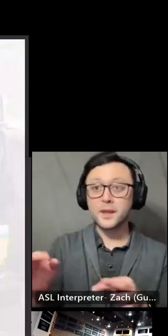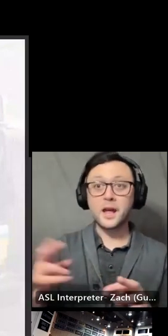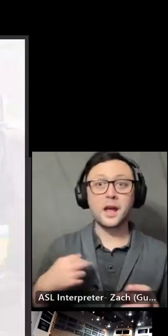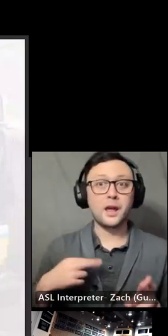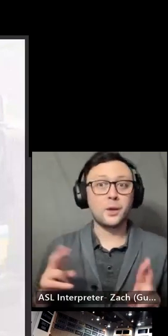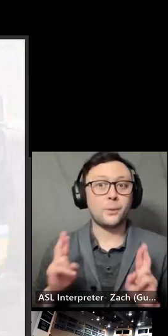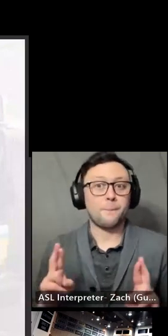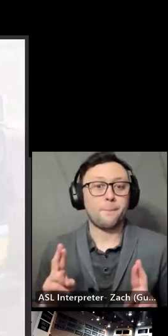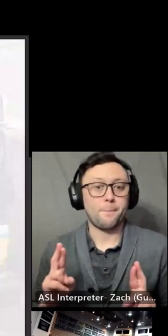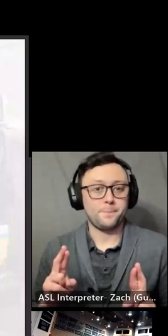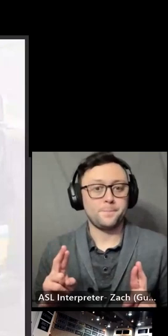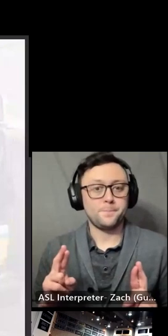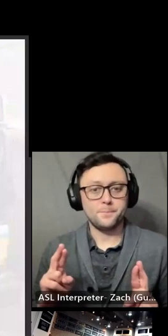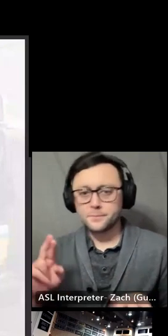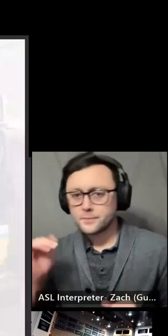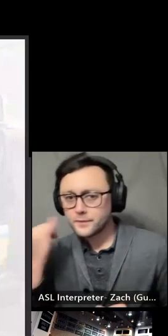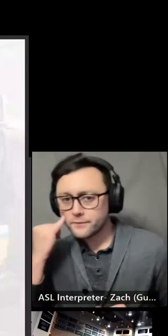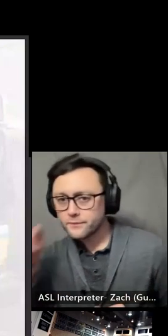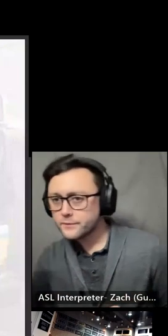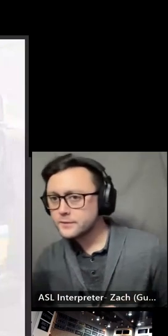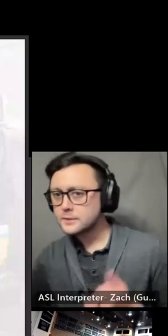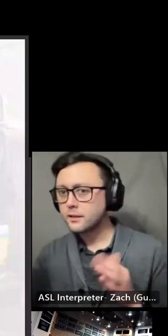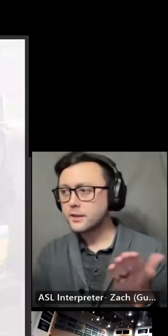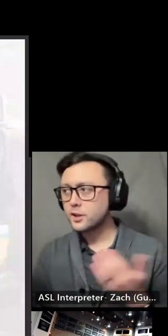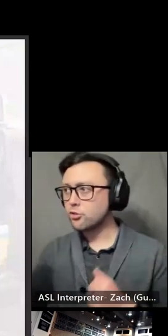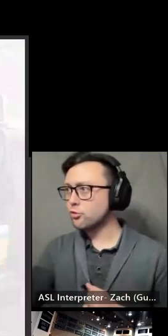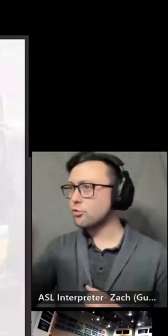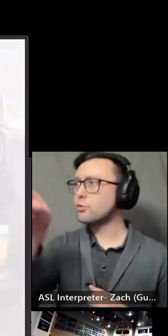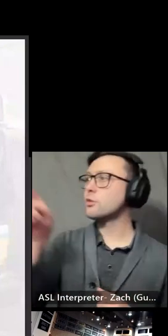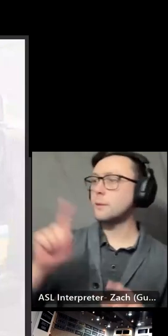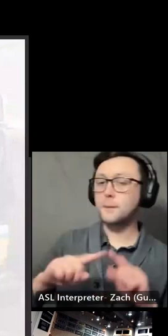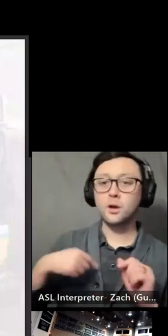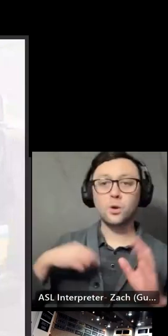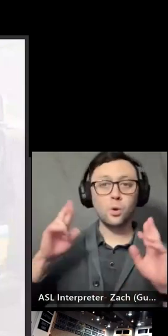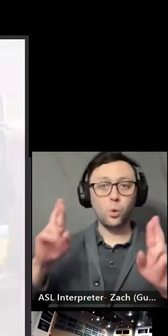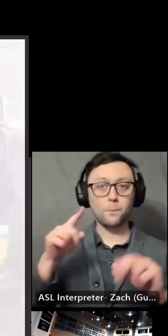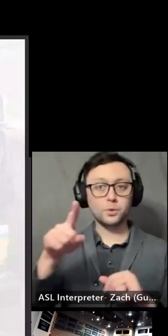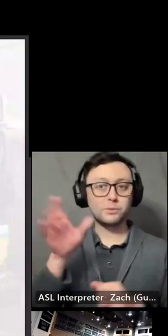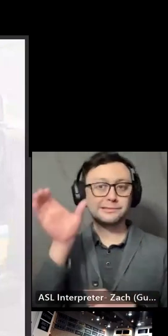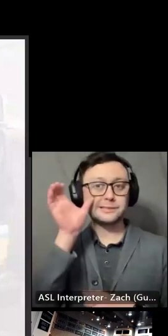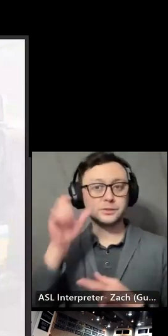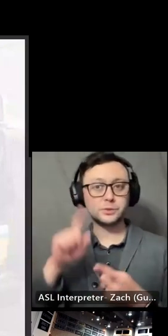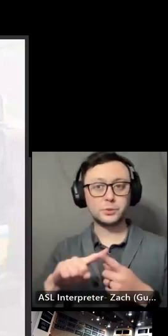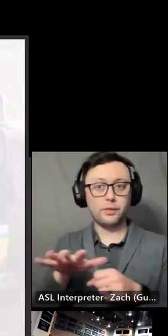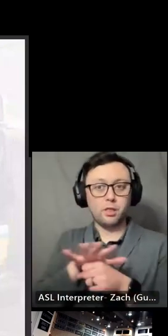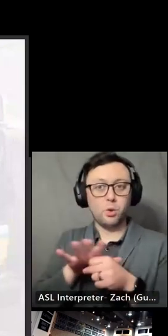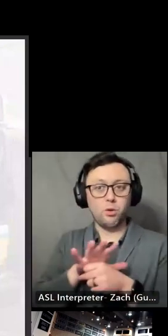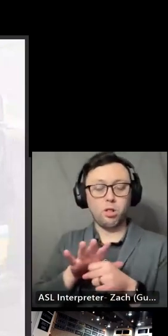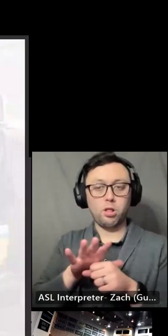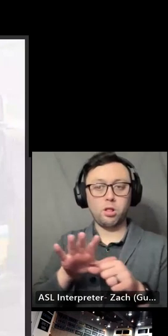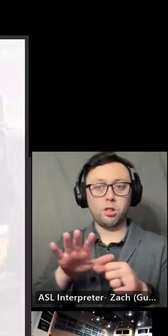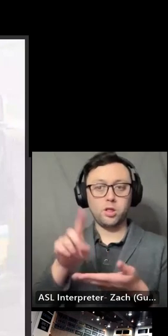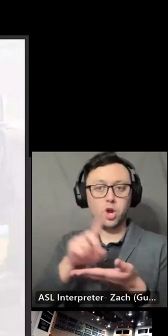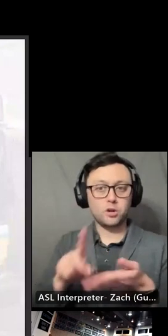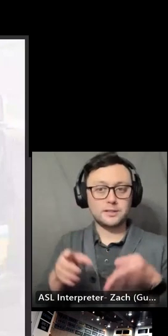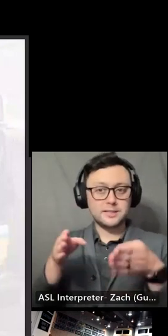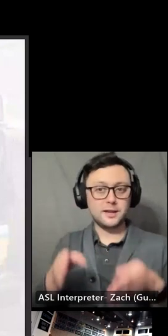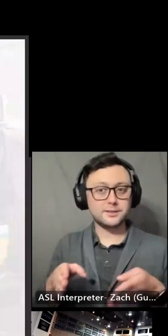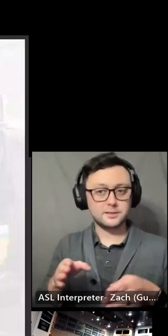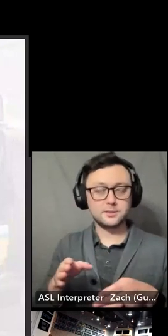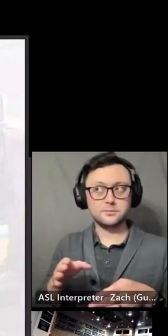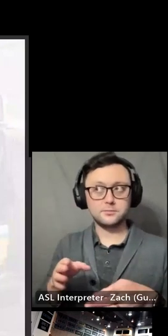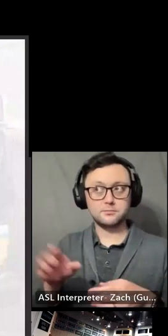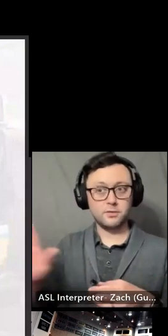I don't know if Gert's still here. I really hope you take the local architects up on their